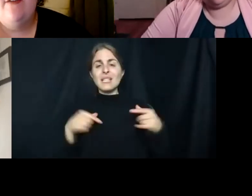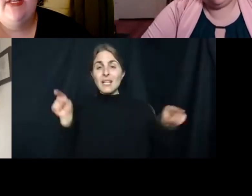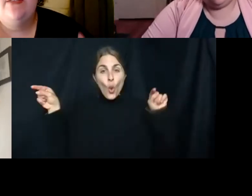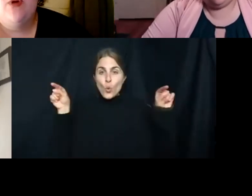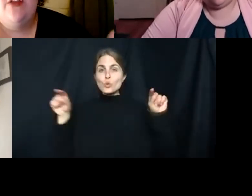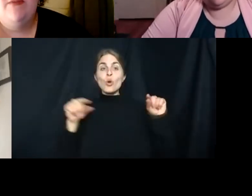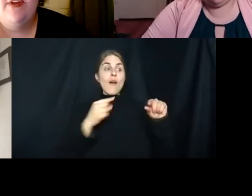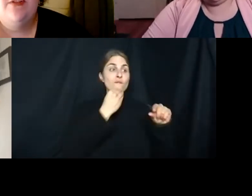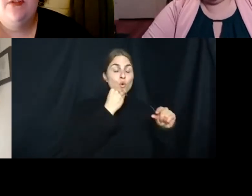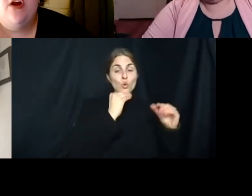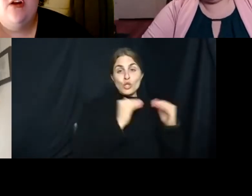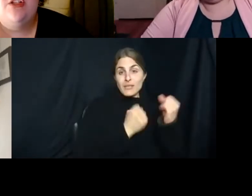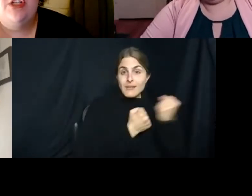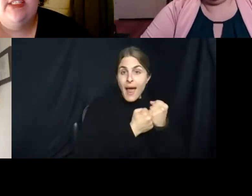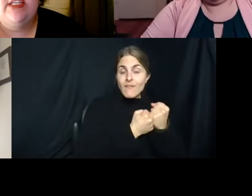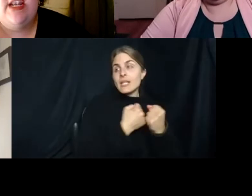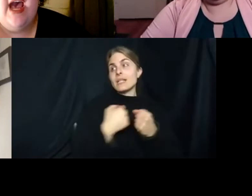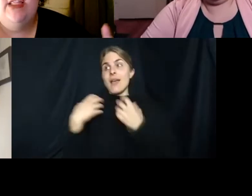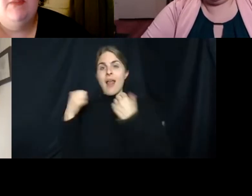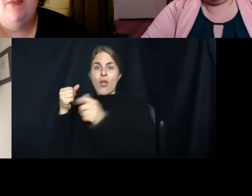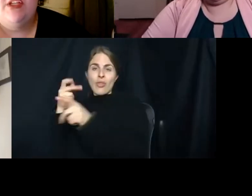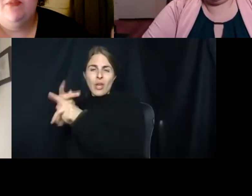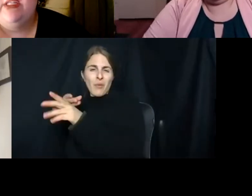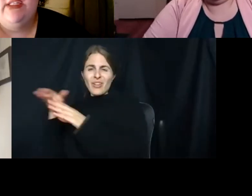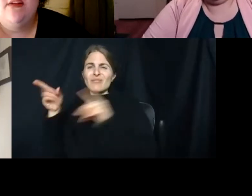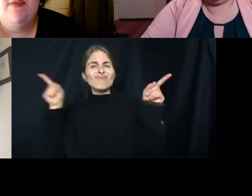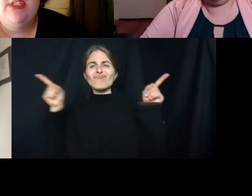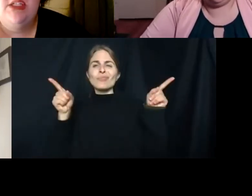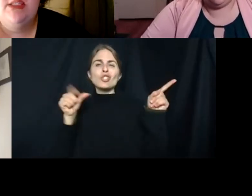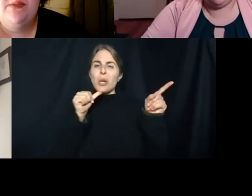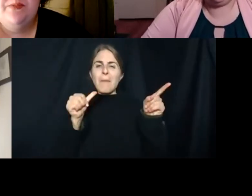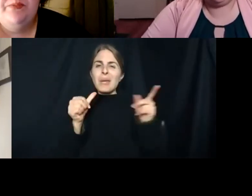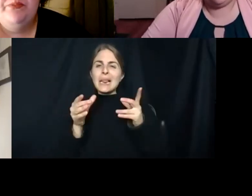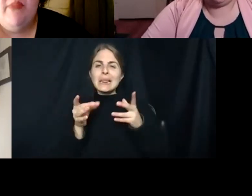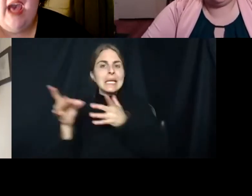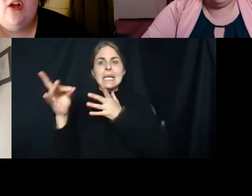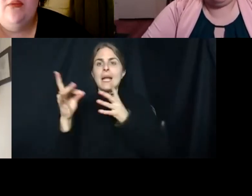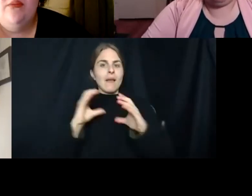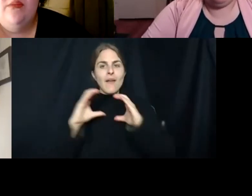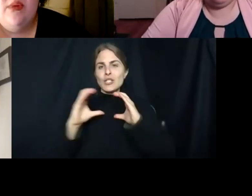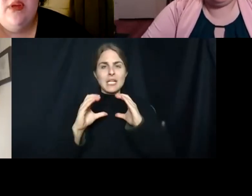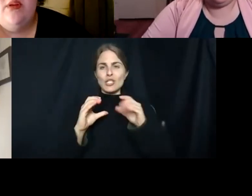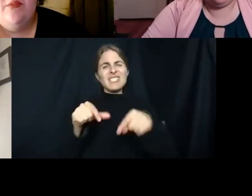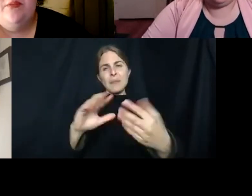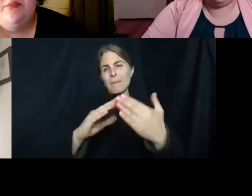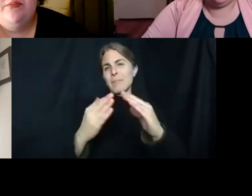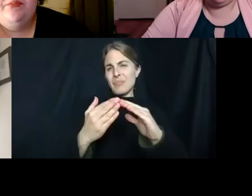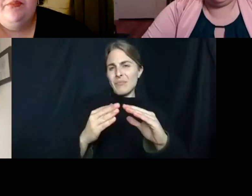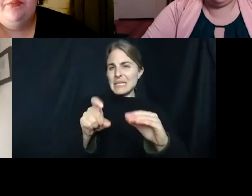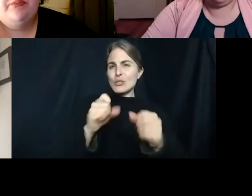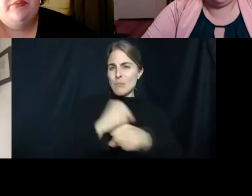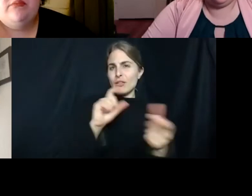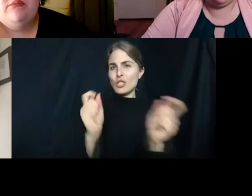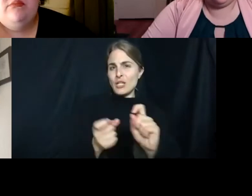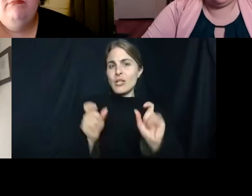justice advocates or healthcare professionals, are just not the people that should be leading these conversations at all. Thank